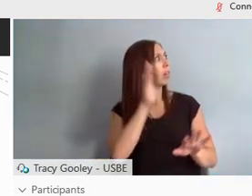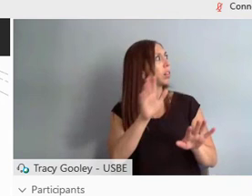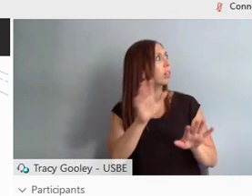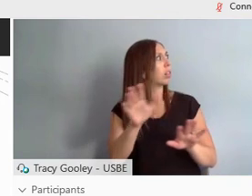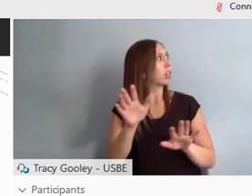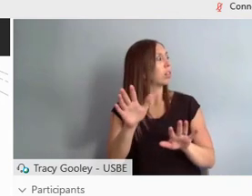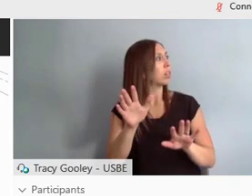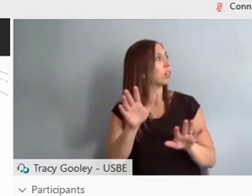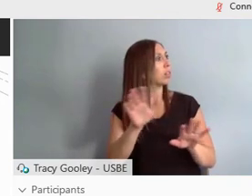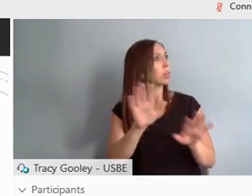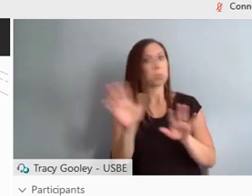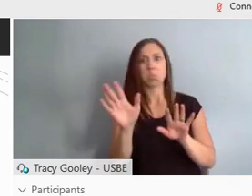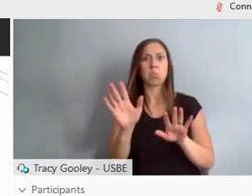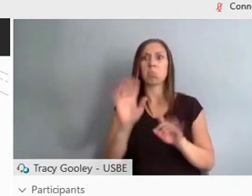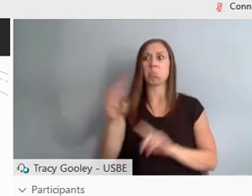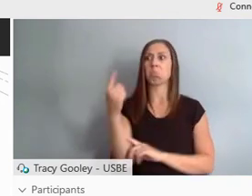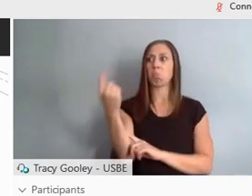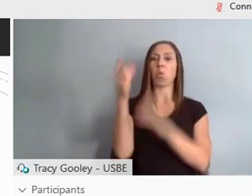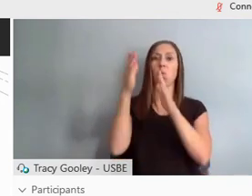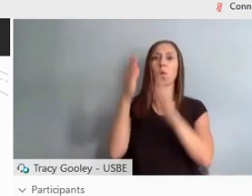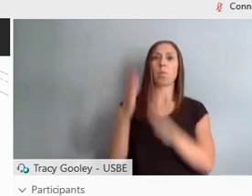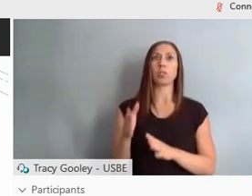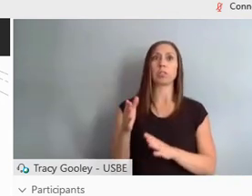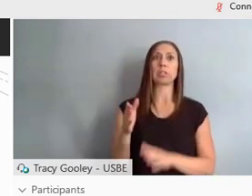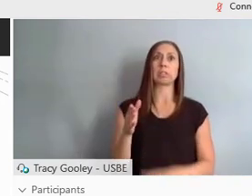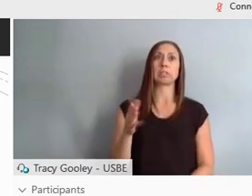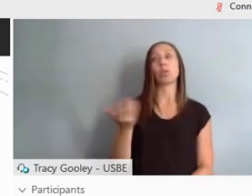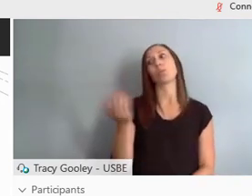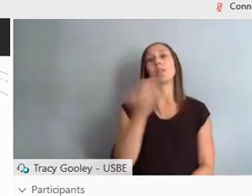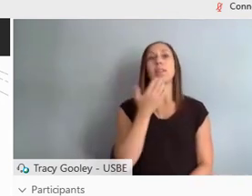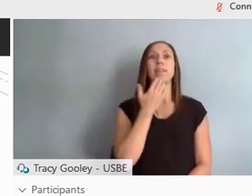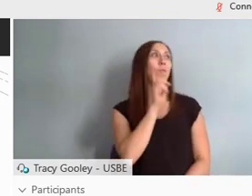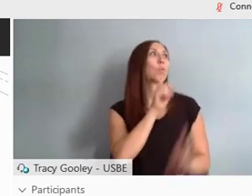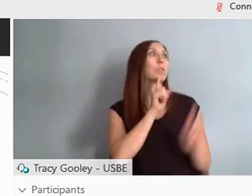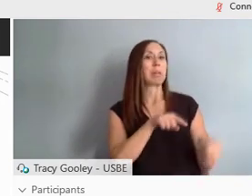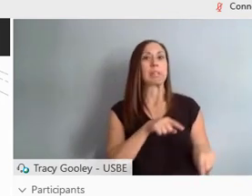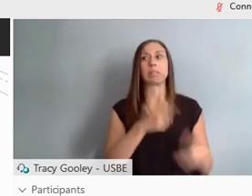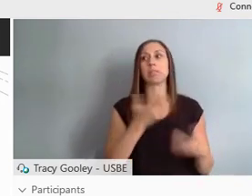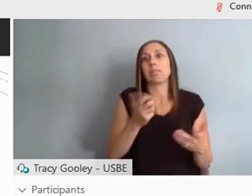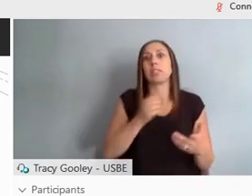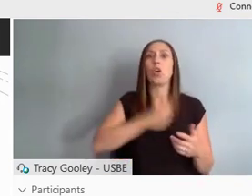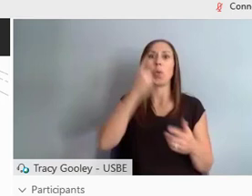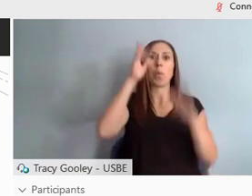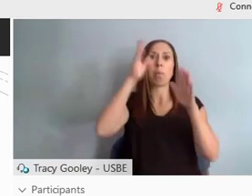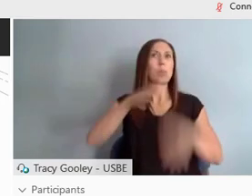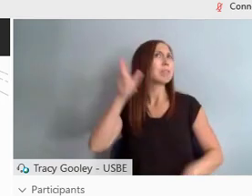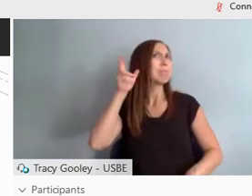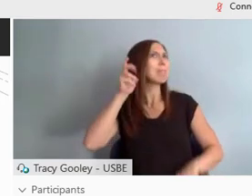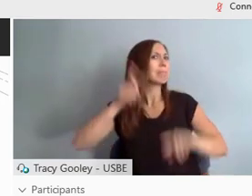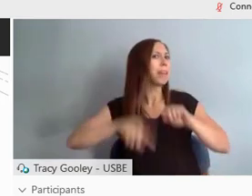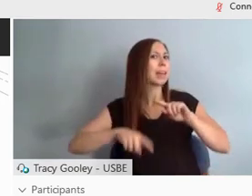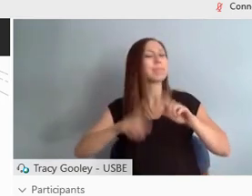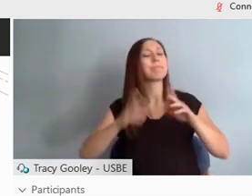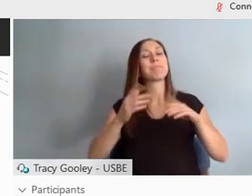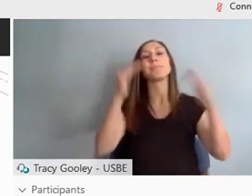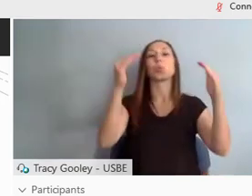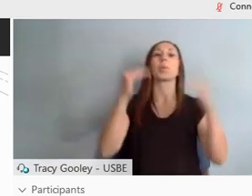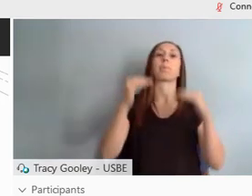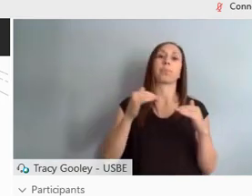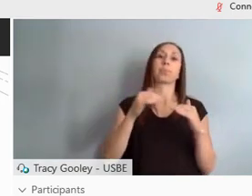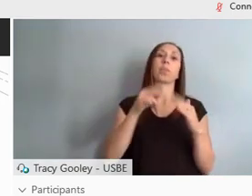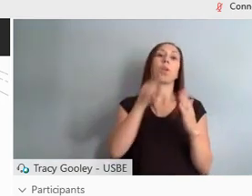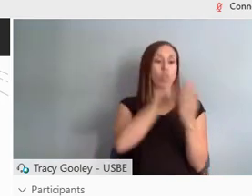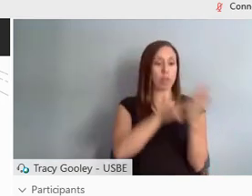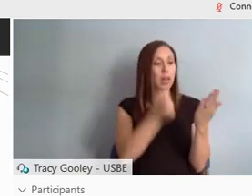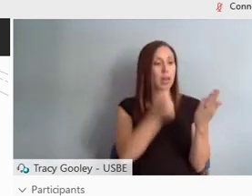Nope, looks like that's not happening for everybody else. Thank you for the responses. Okay, so reading and understand the